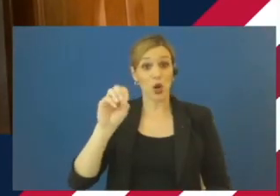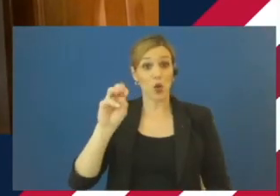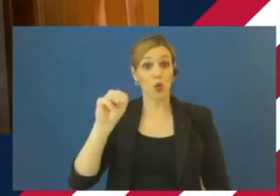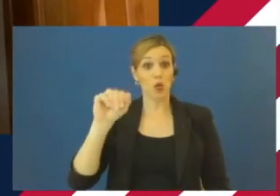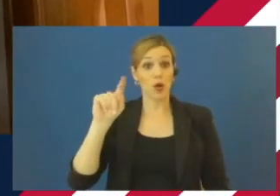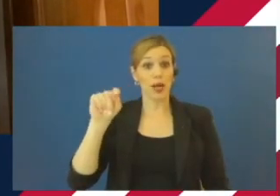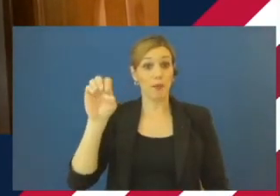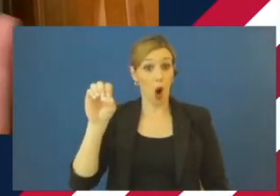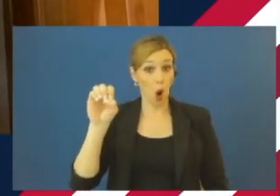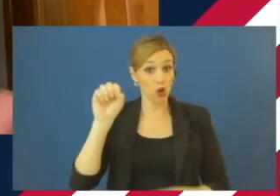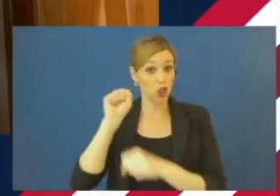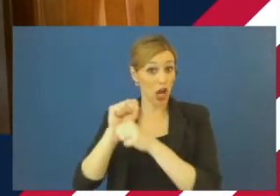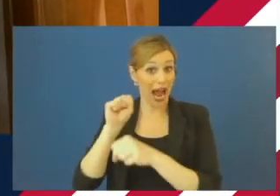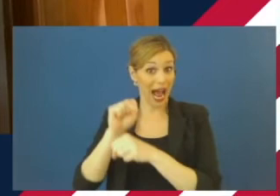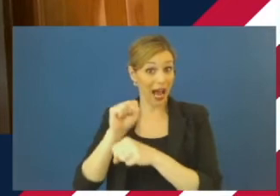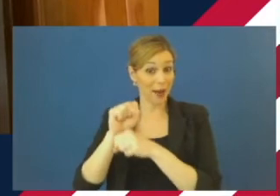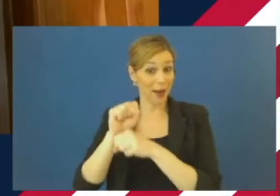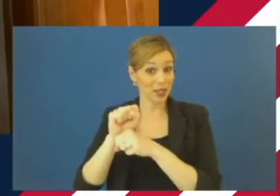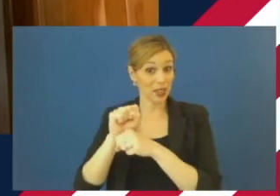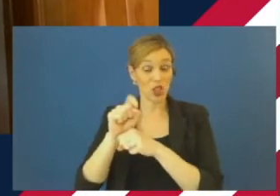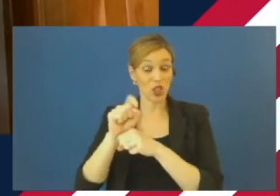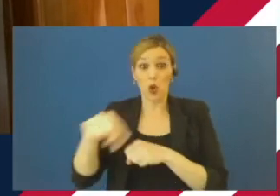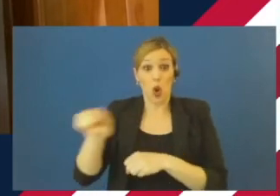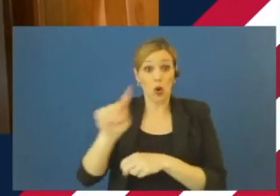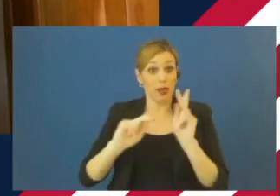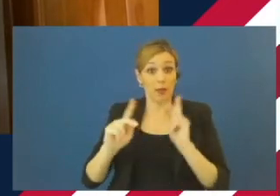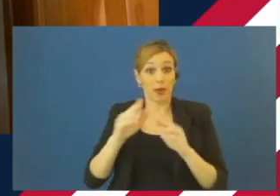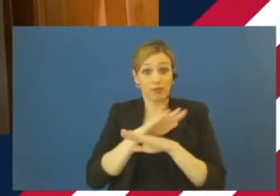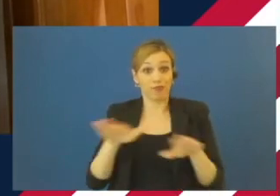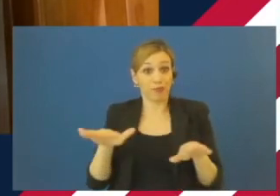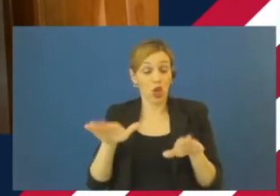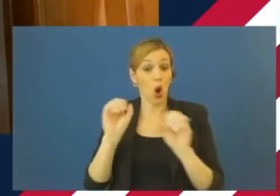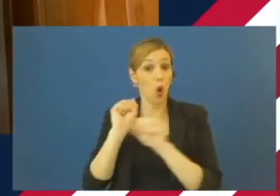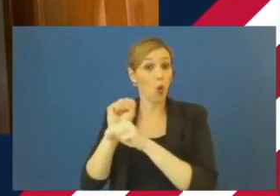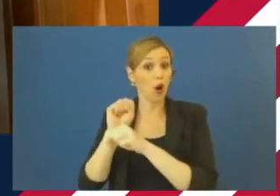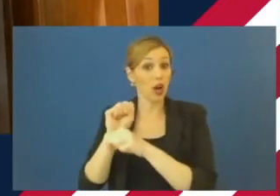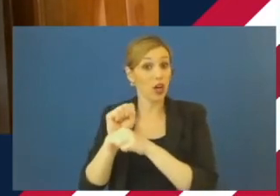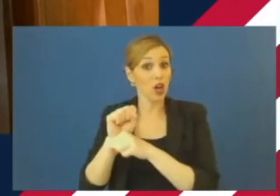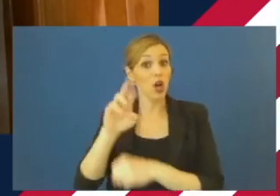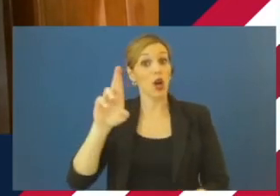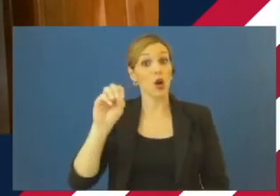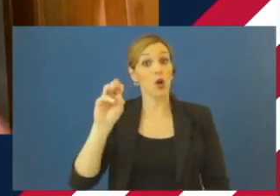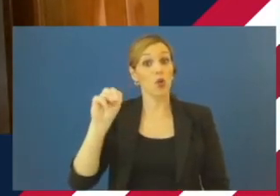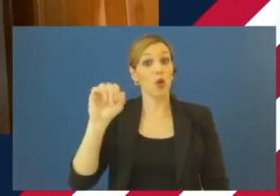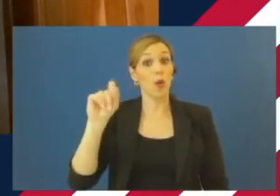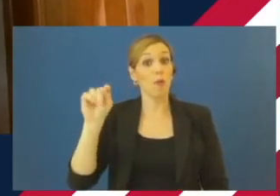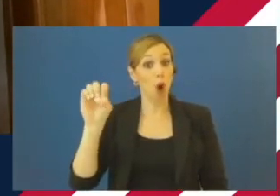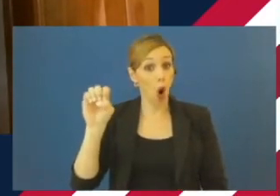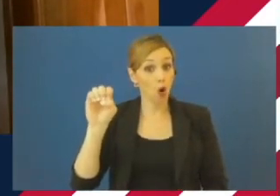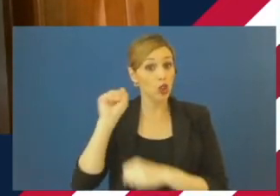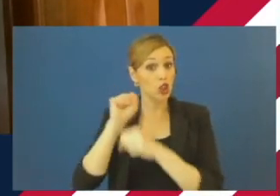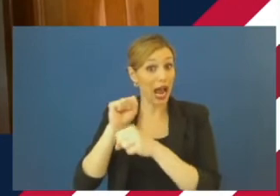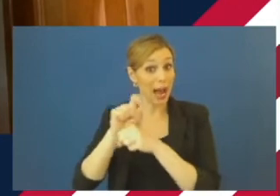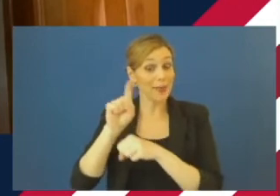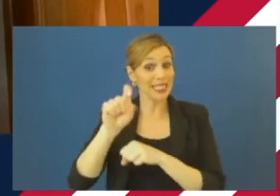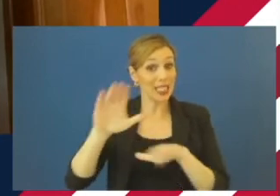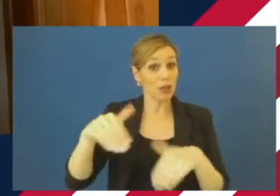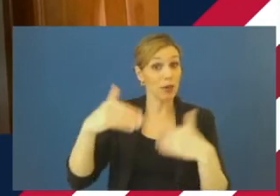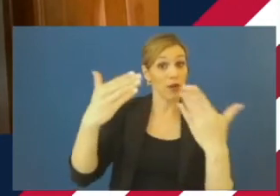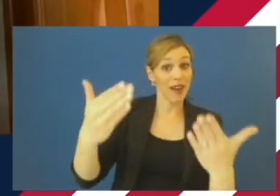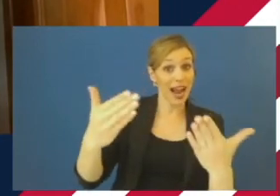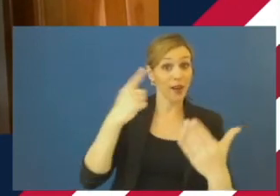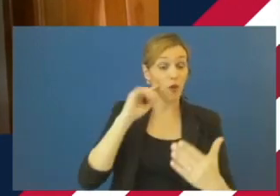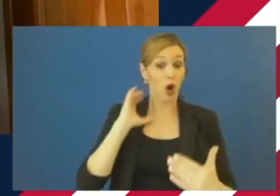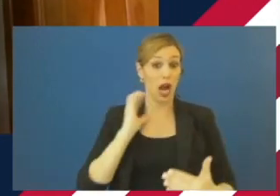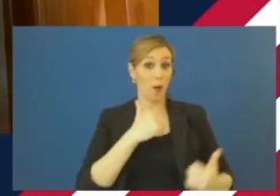jobs that have shown to be remote now in times of crisis need to remain. They need to be provided to our military spouses and our military